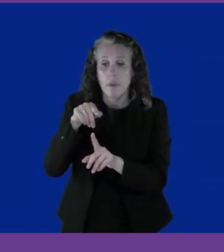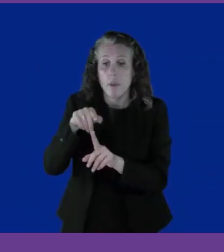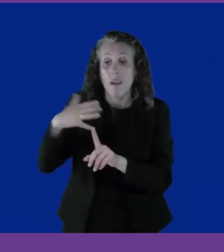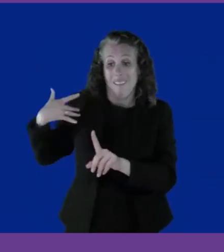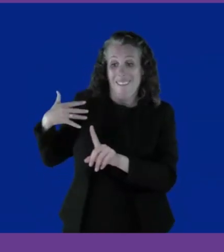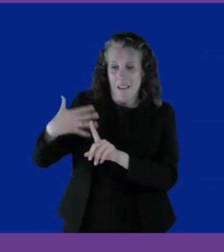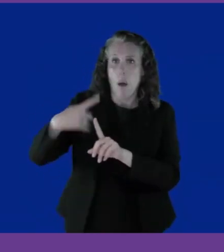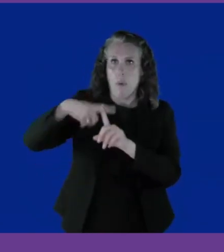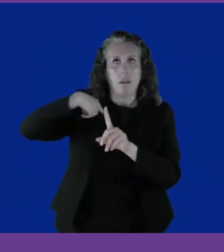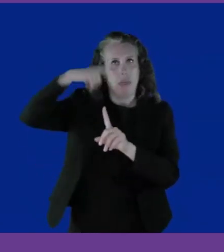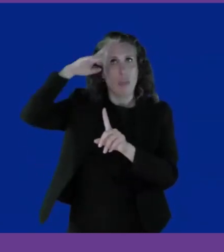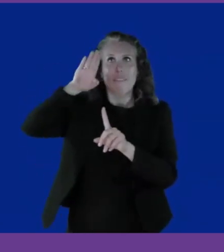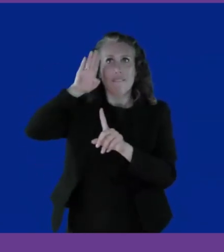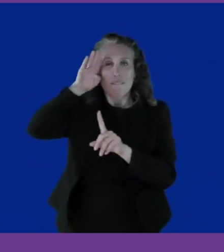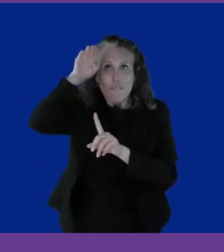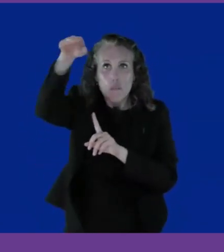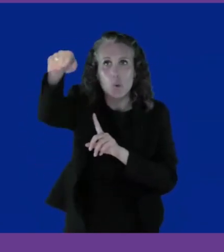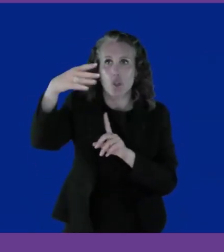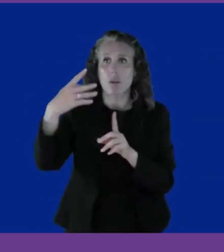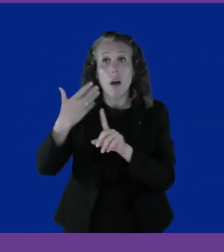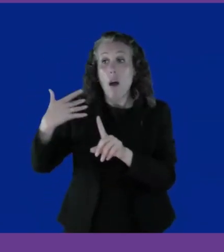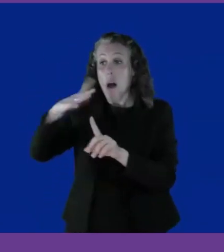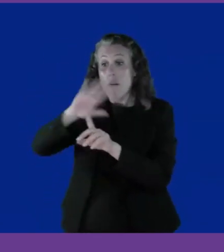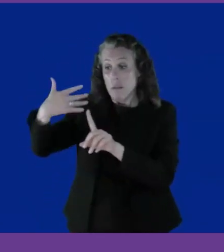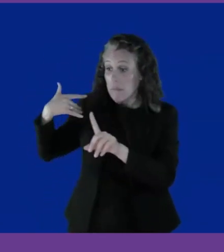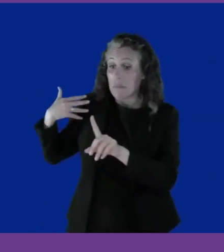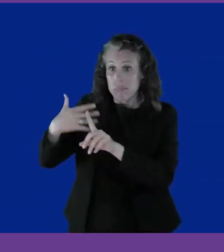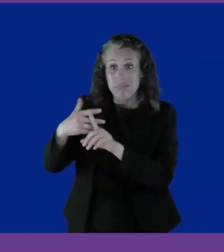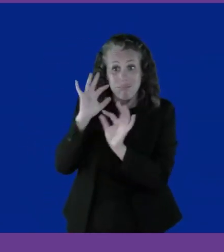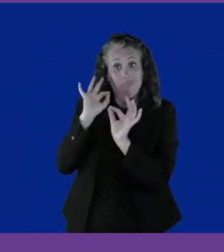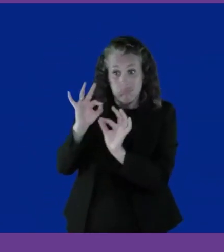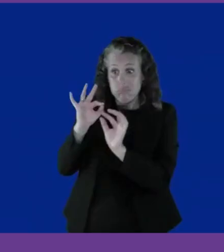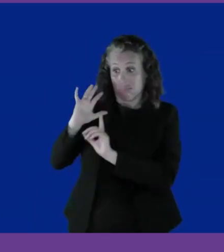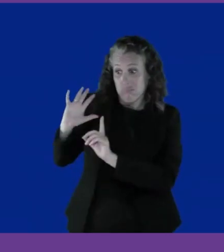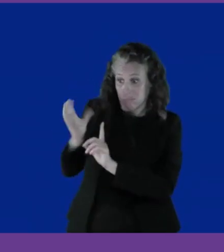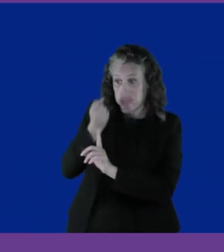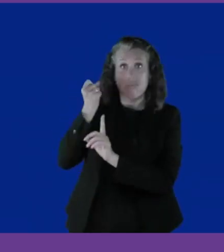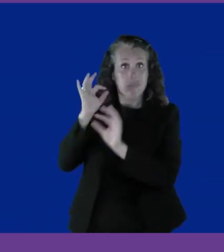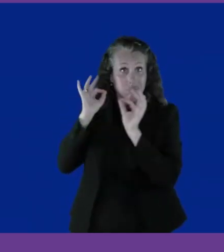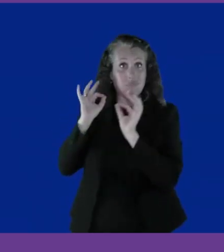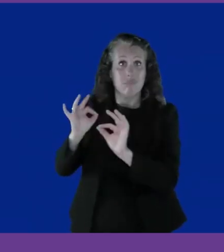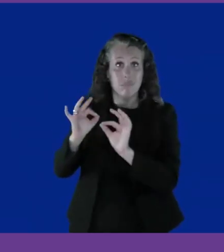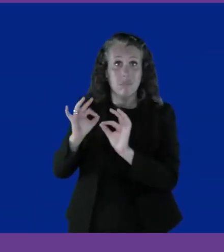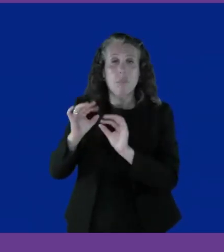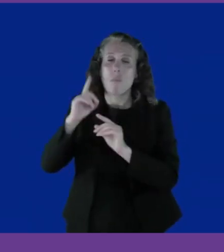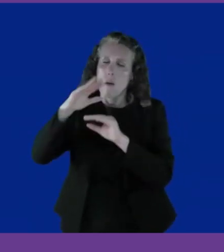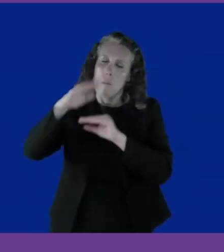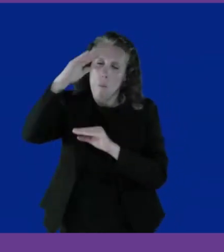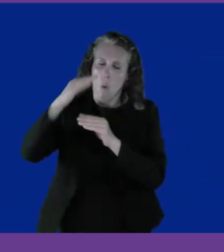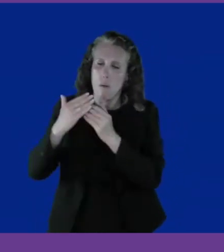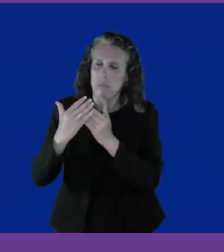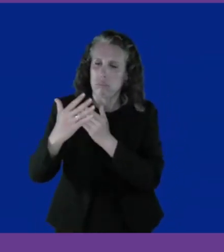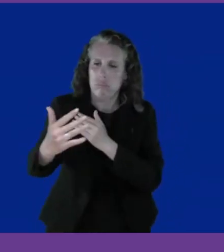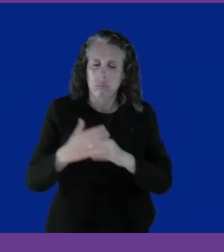now behind us, which is great, as a landmark achievement, entry into force of the Accessibility